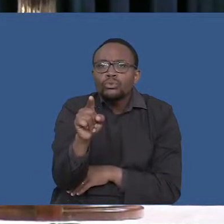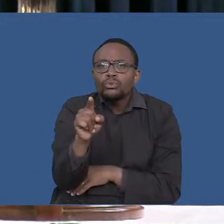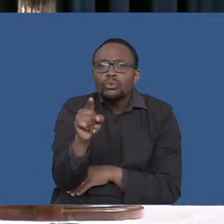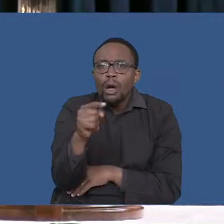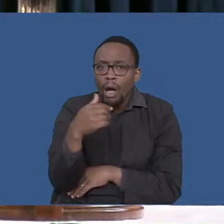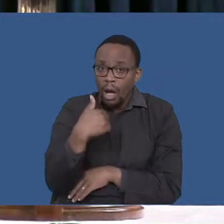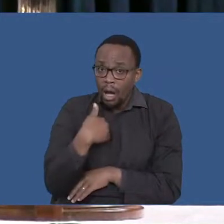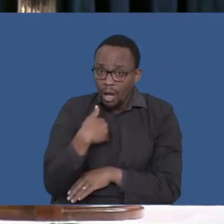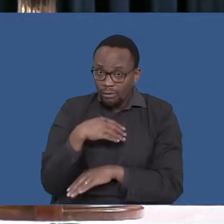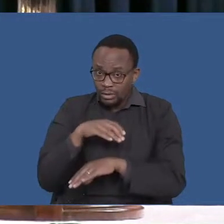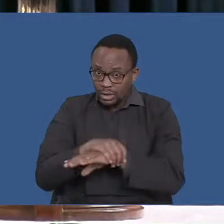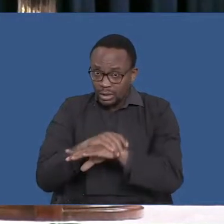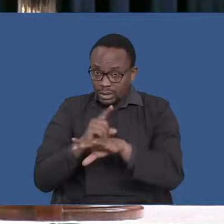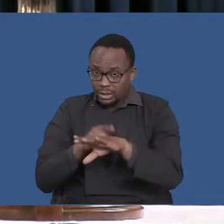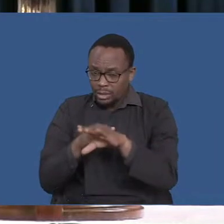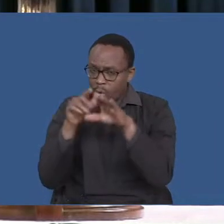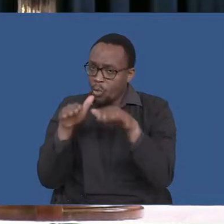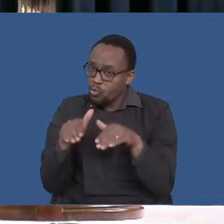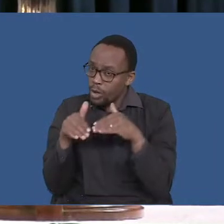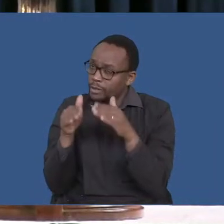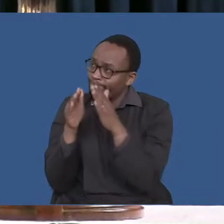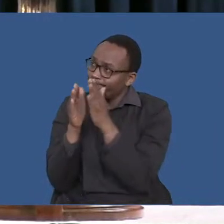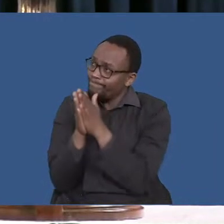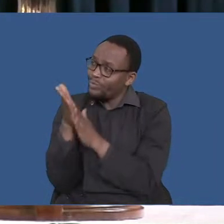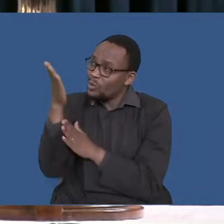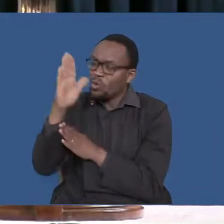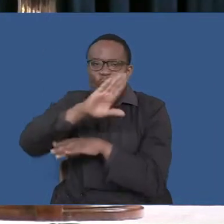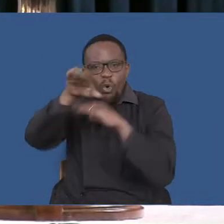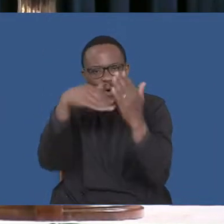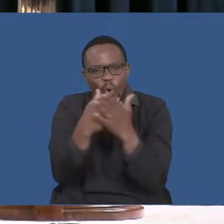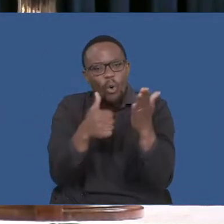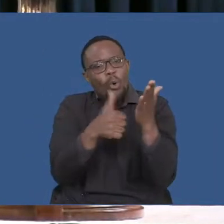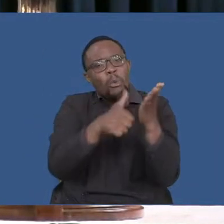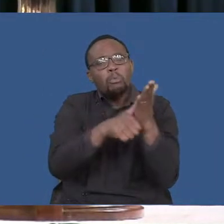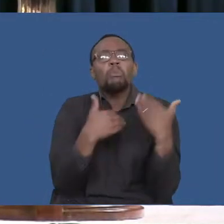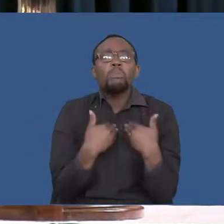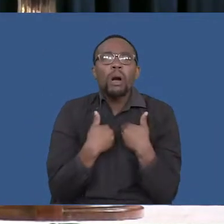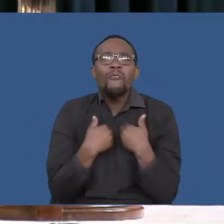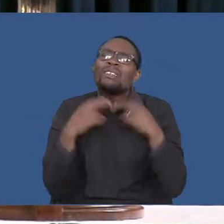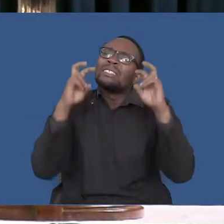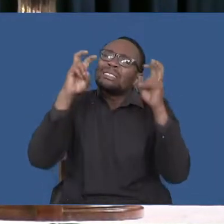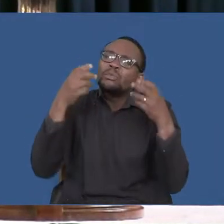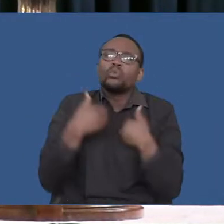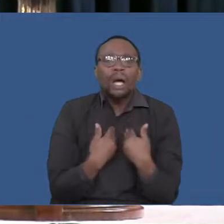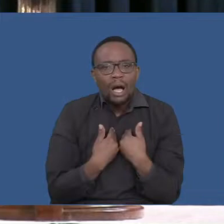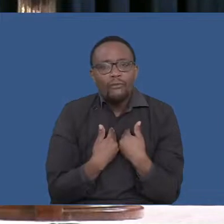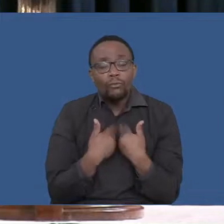to wait on God in regard to your issue? Because we all have issues. We all have issues.